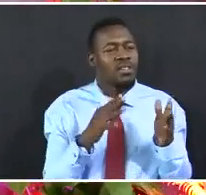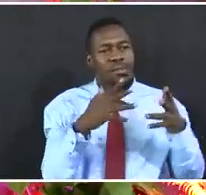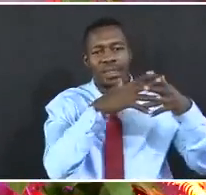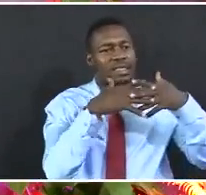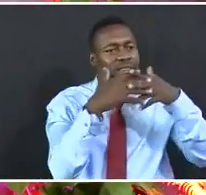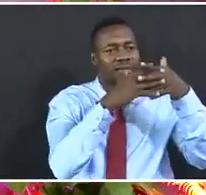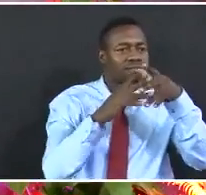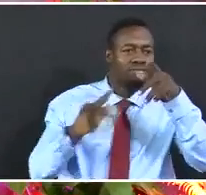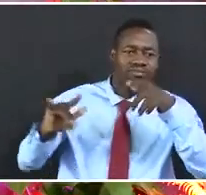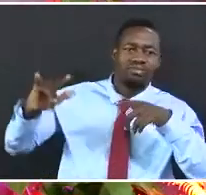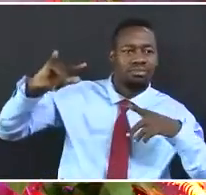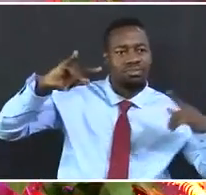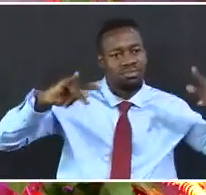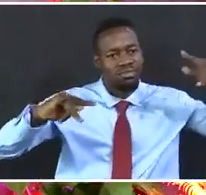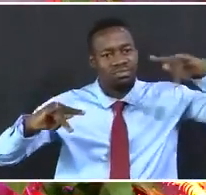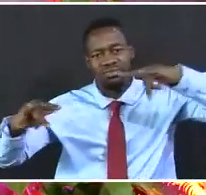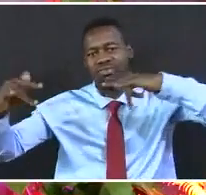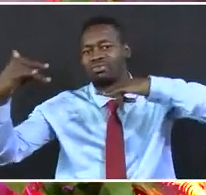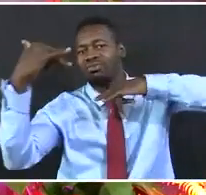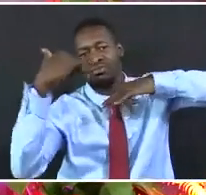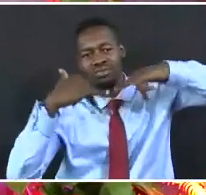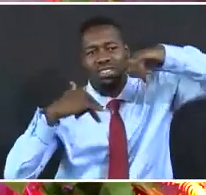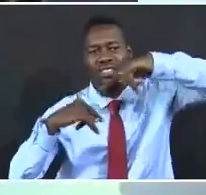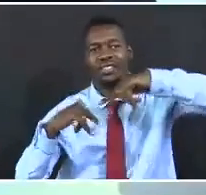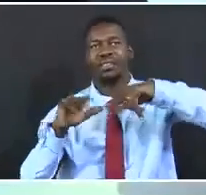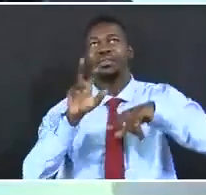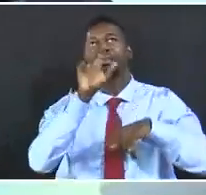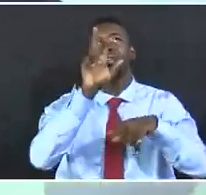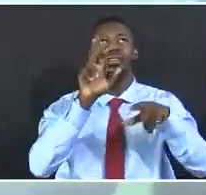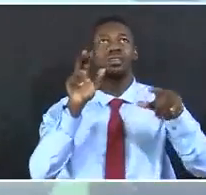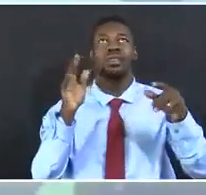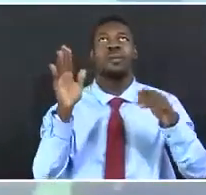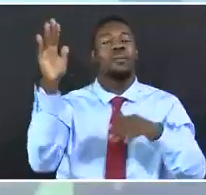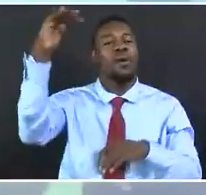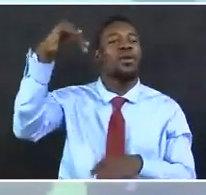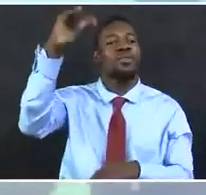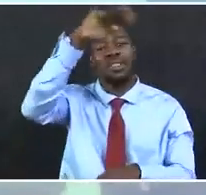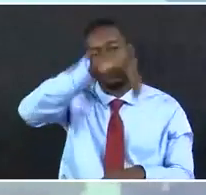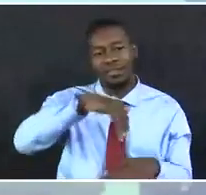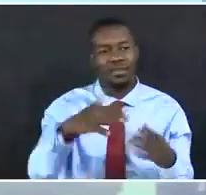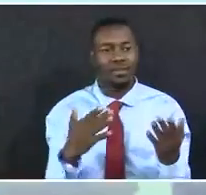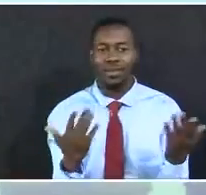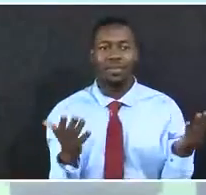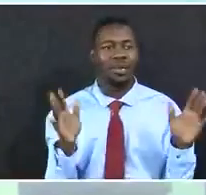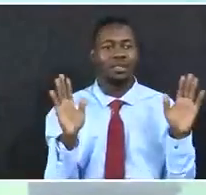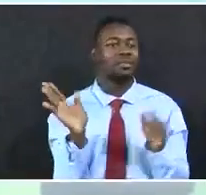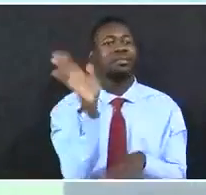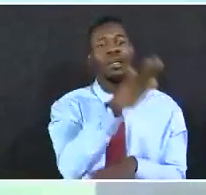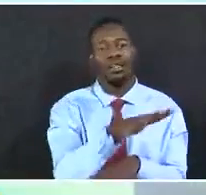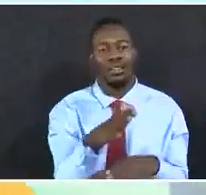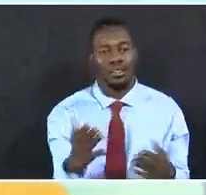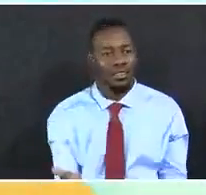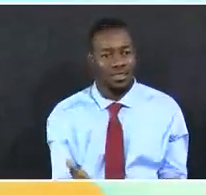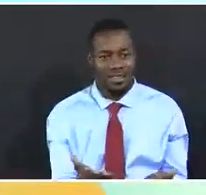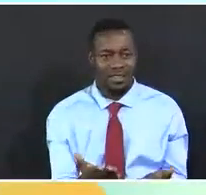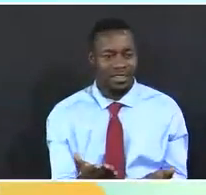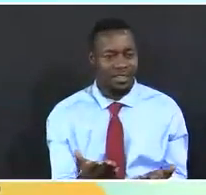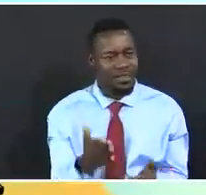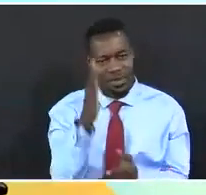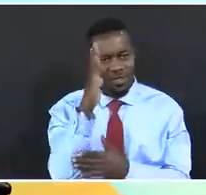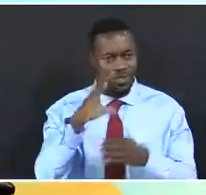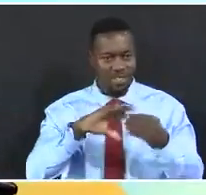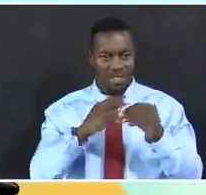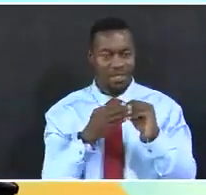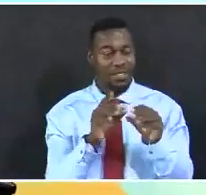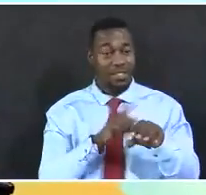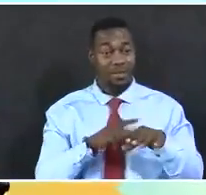top. You know that scenery, it's about creation. It's God. These beautiful things, you know, that is God's creation. Okay, as you enjoy